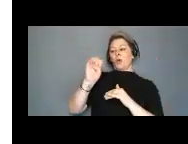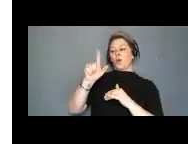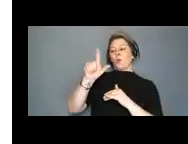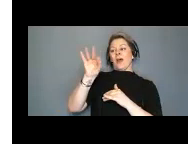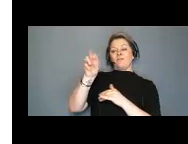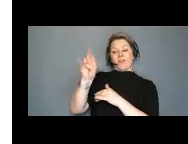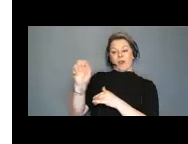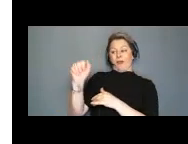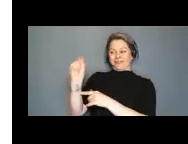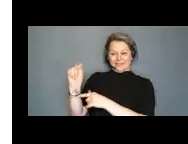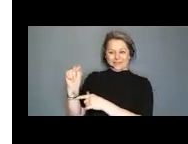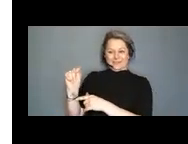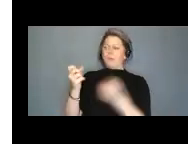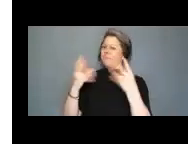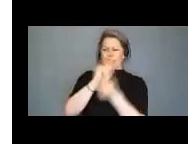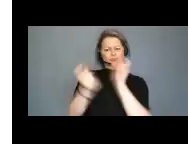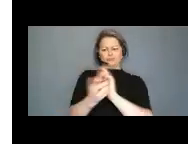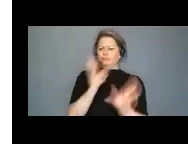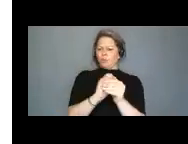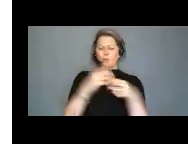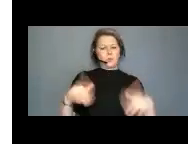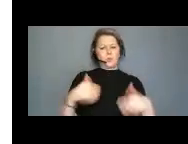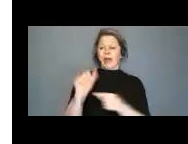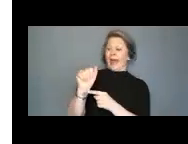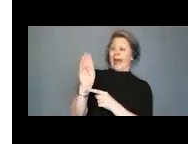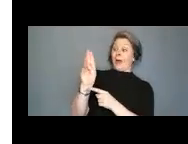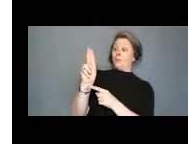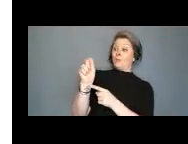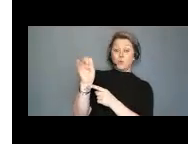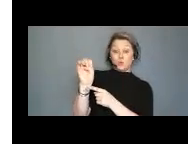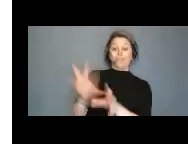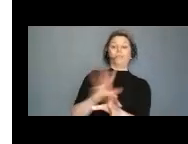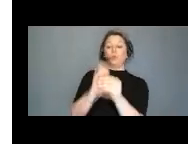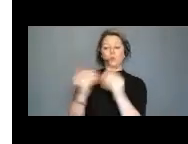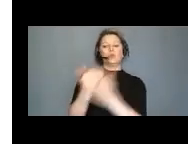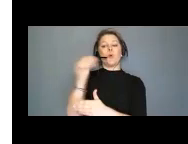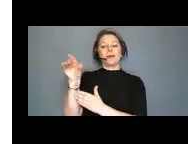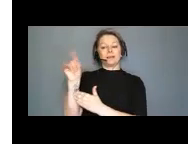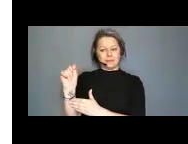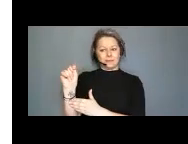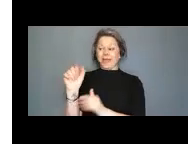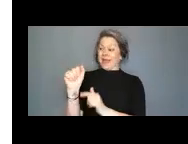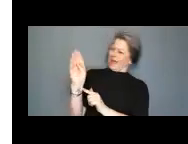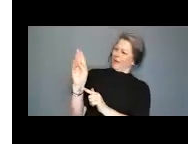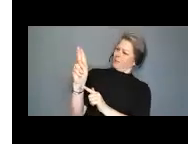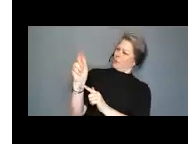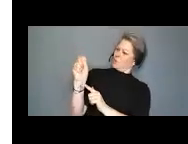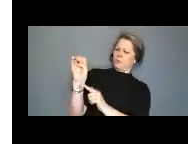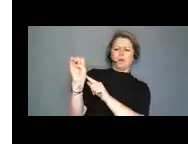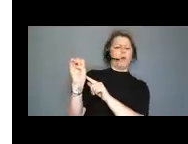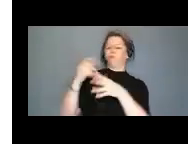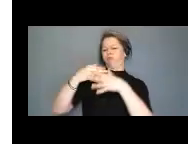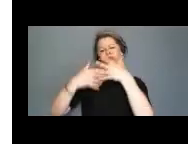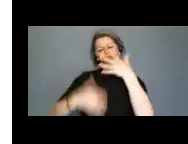changes. For example, abuse is included in the new Act. So abuse can, of course, can take many forms